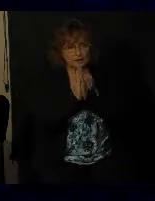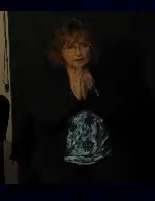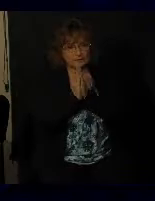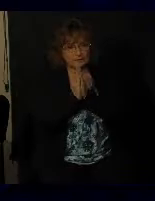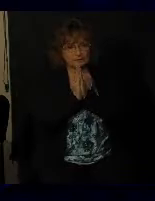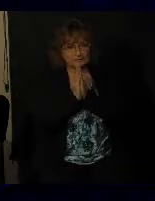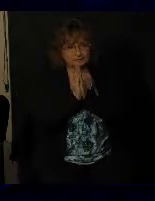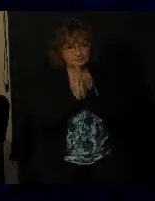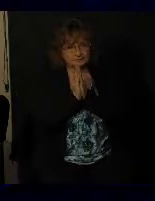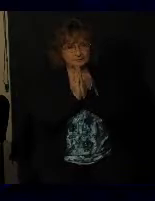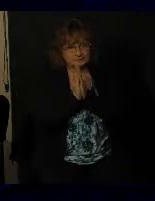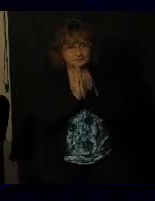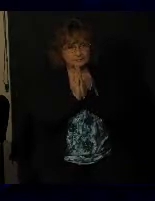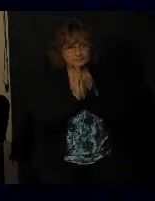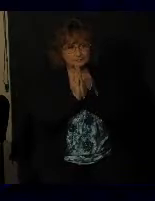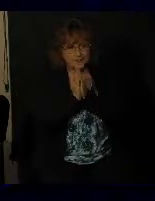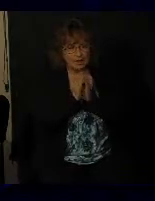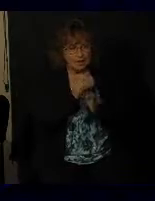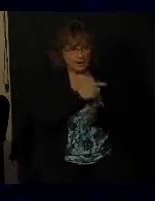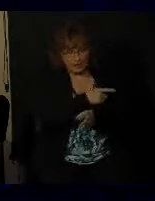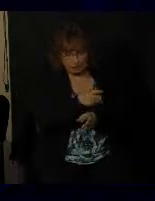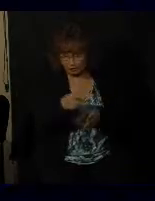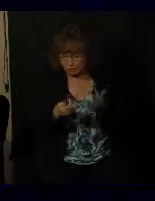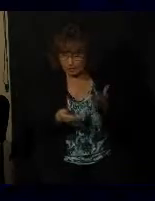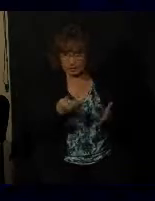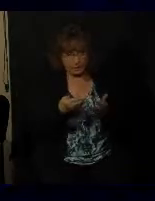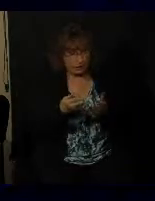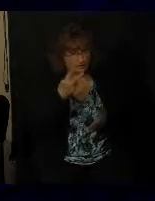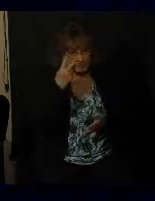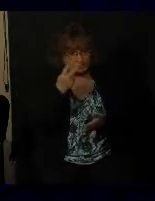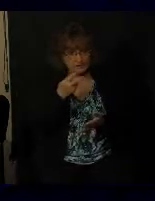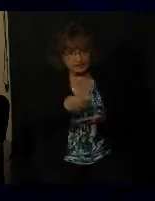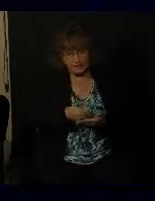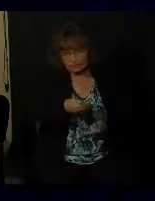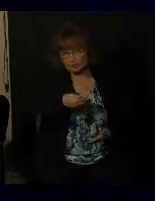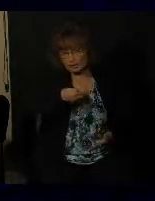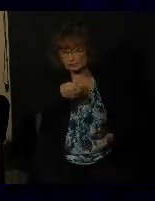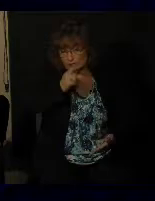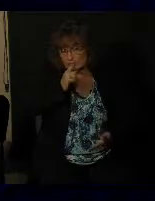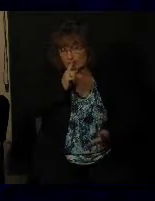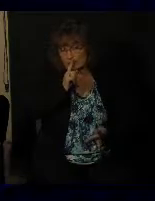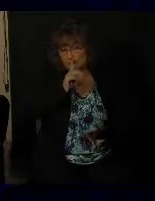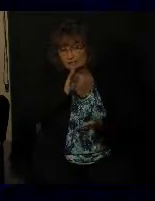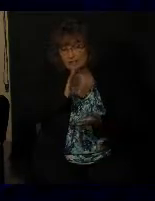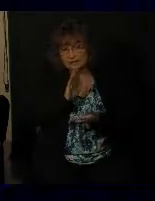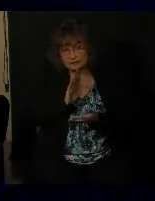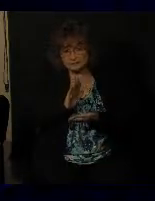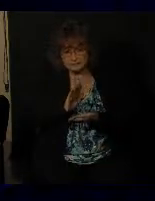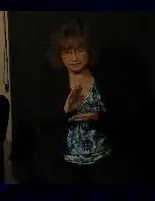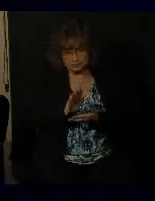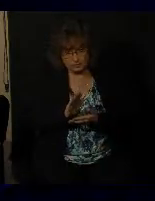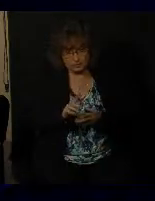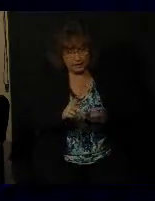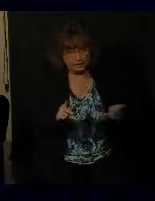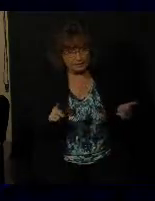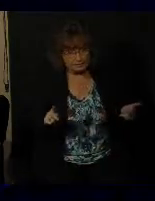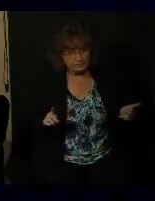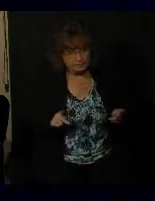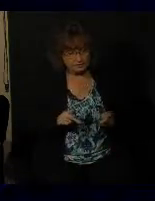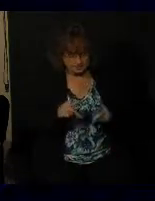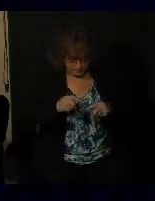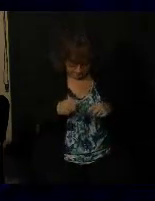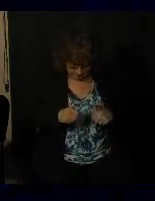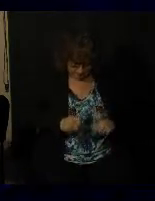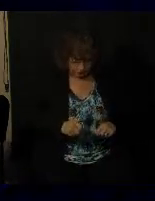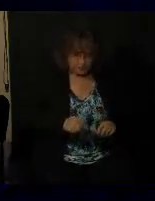And you may not see the treasure of the secret place until you get there. But I'm telling you right now, I believe with all of